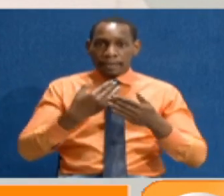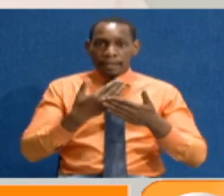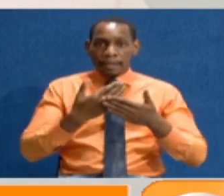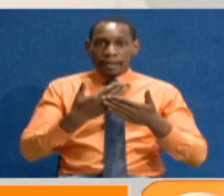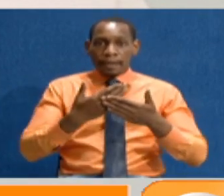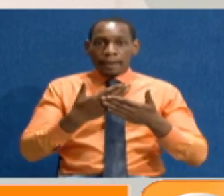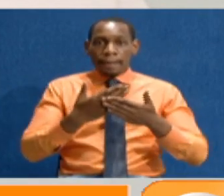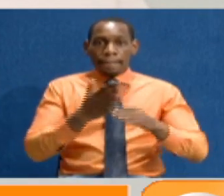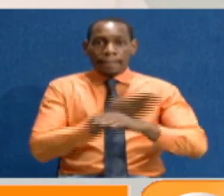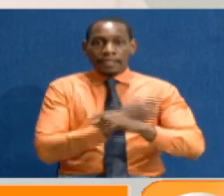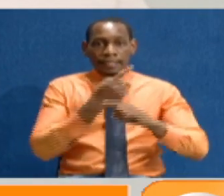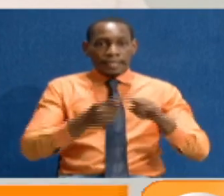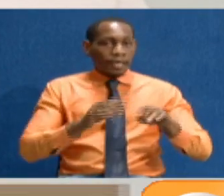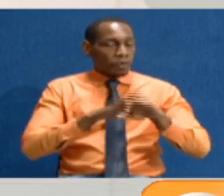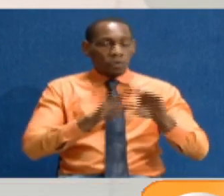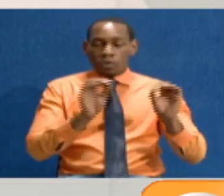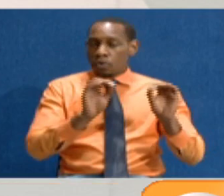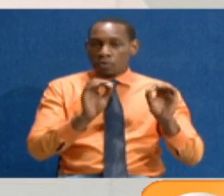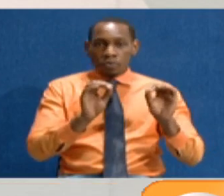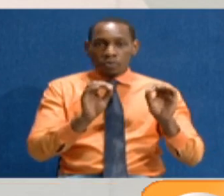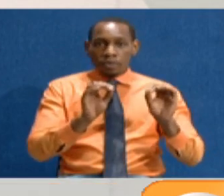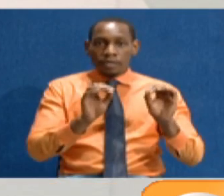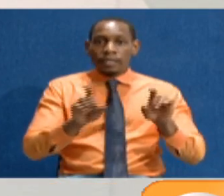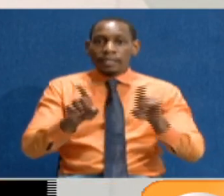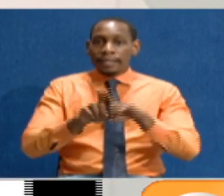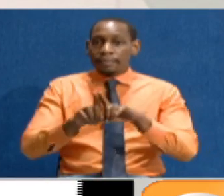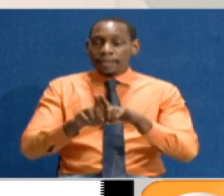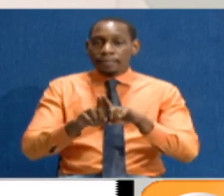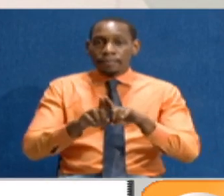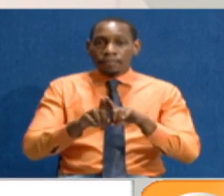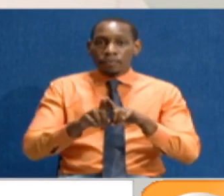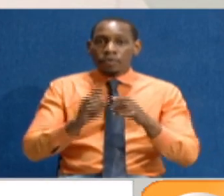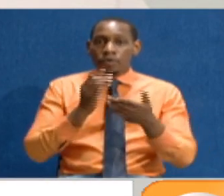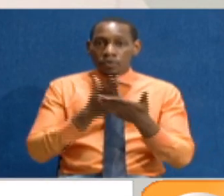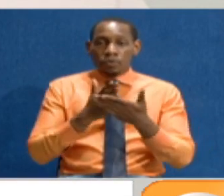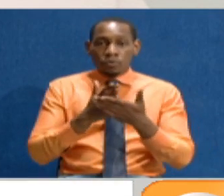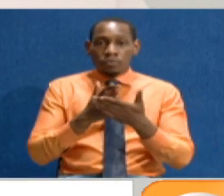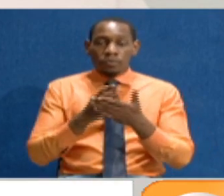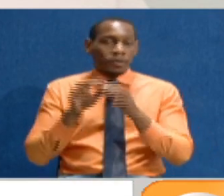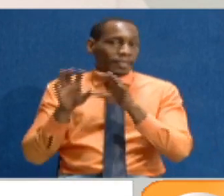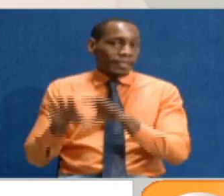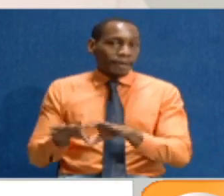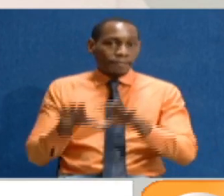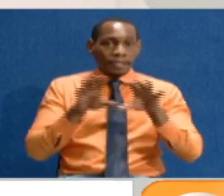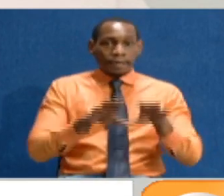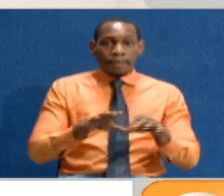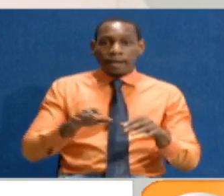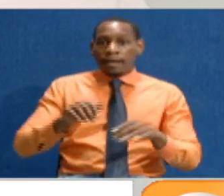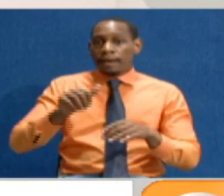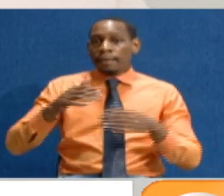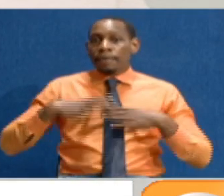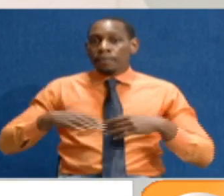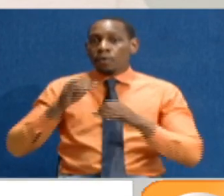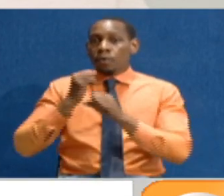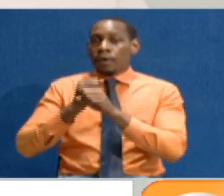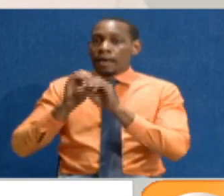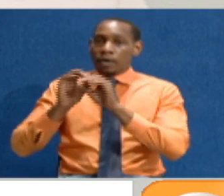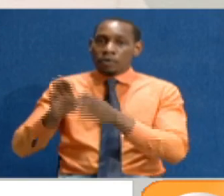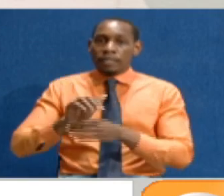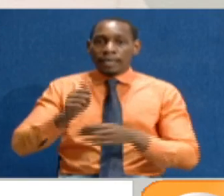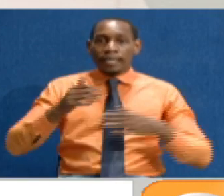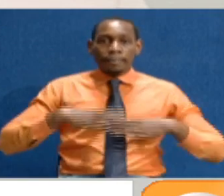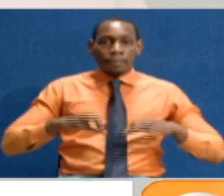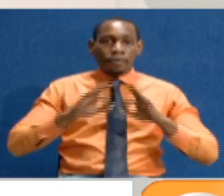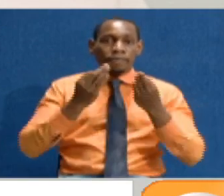was not the year that everybody wanted it to be, and that we actually are hurt for many reasons. Some people have lost jobs, others have